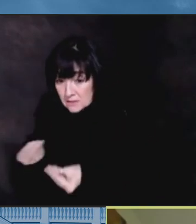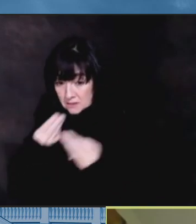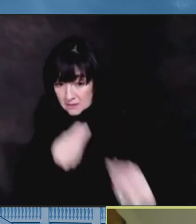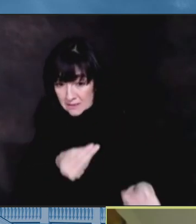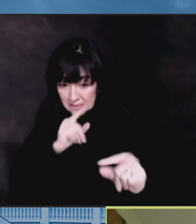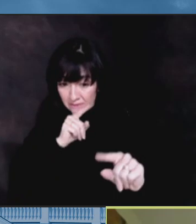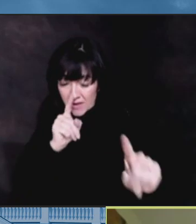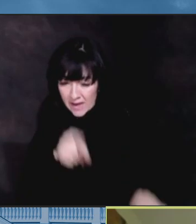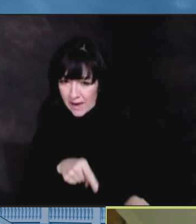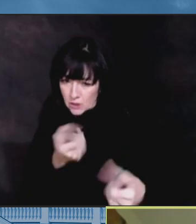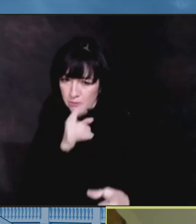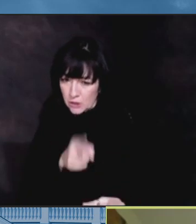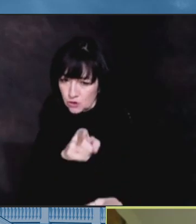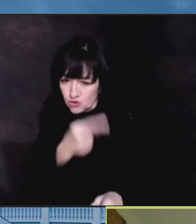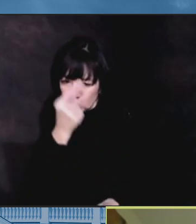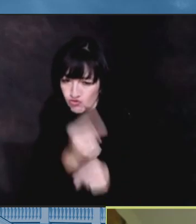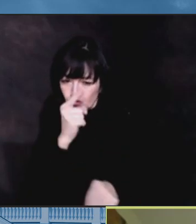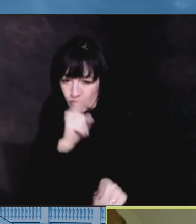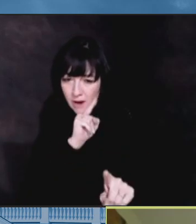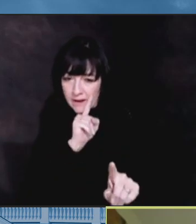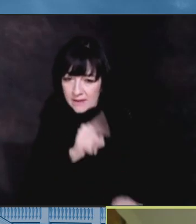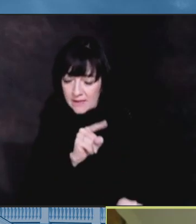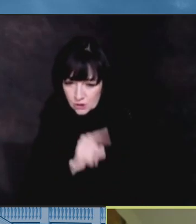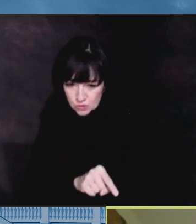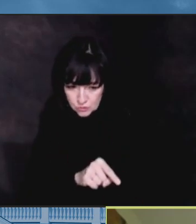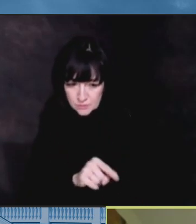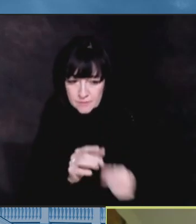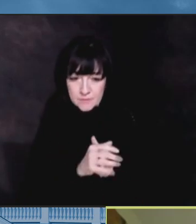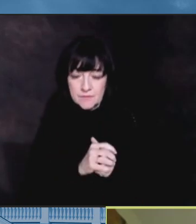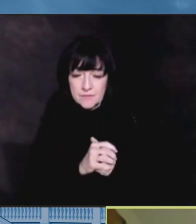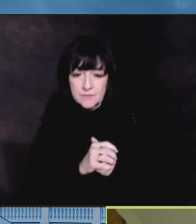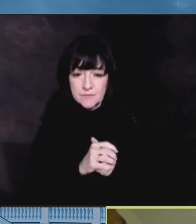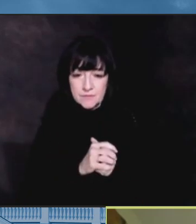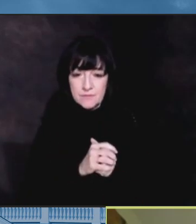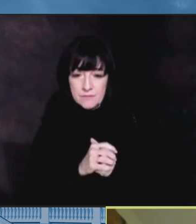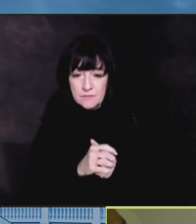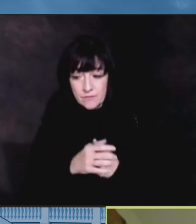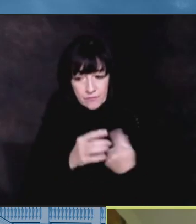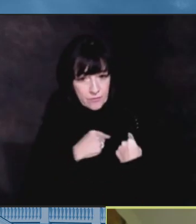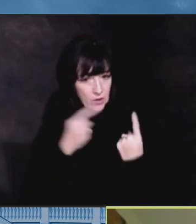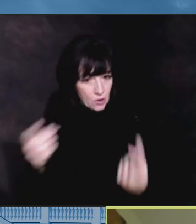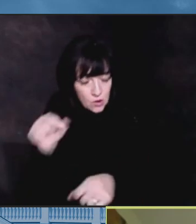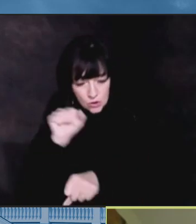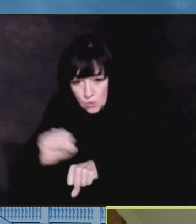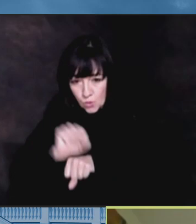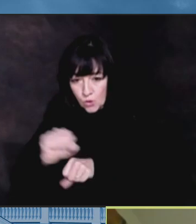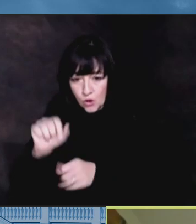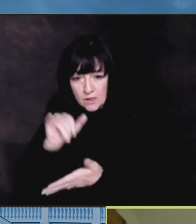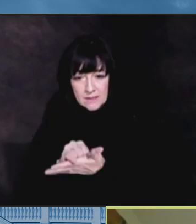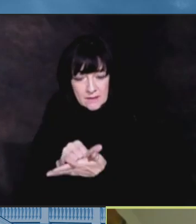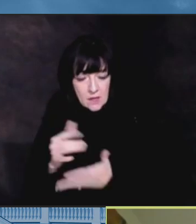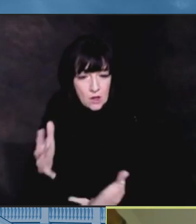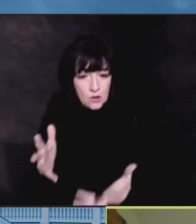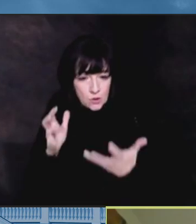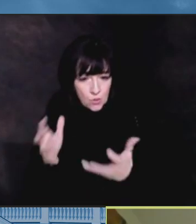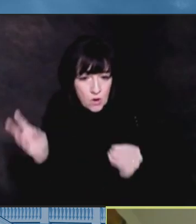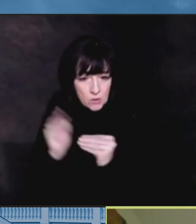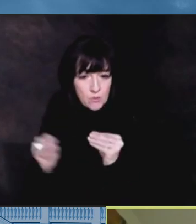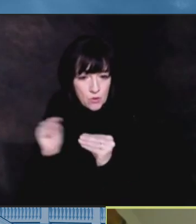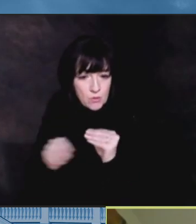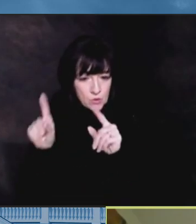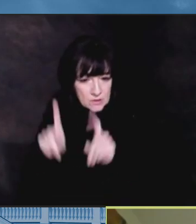contact anybody that's been a close exposure, et cetera. So we're working on that. We want to get as much testing out there, but we also want to make sure we